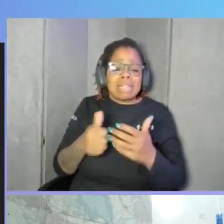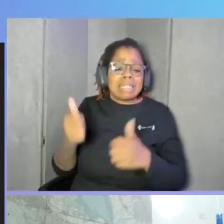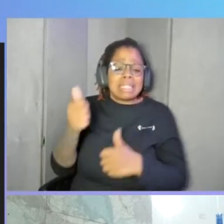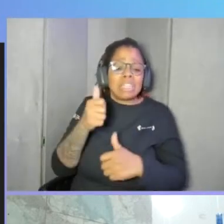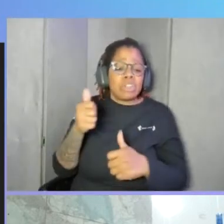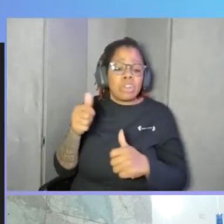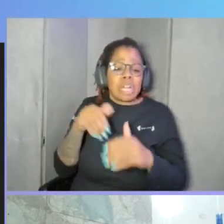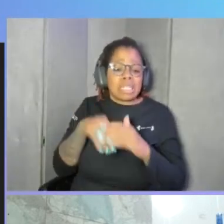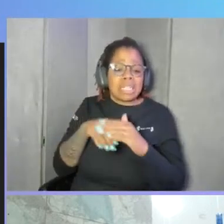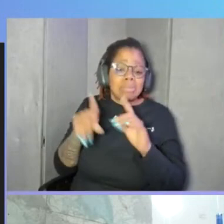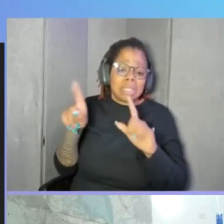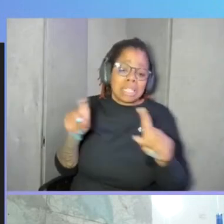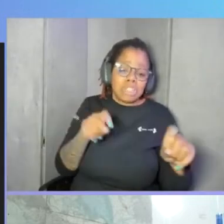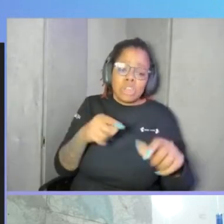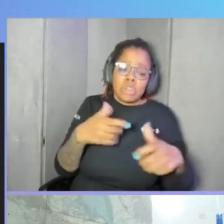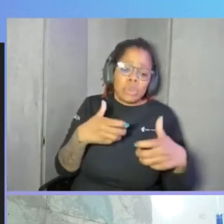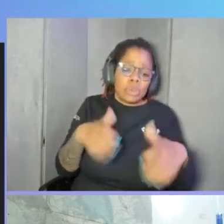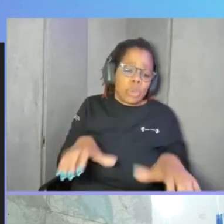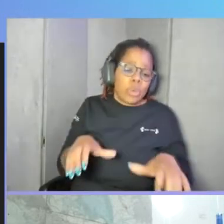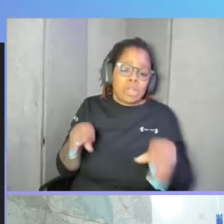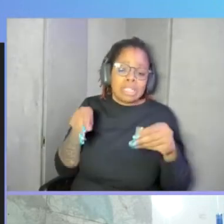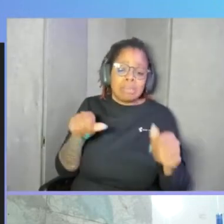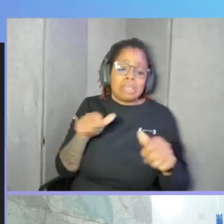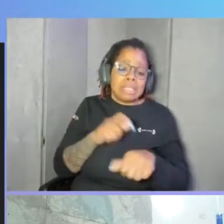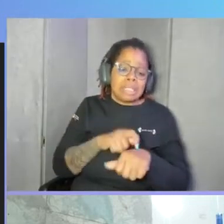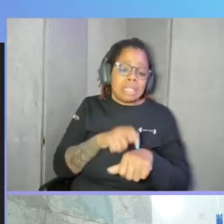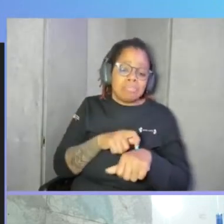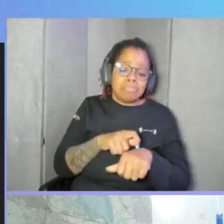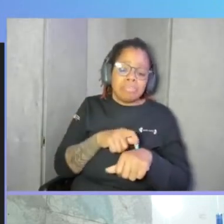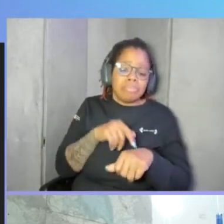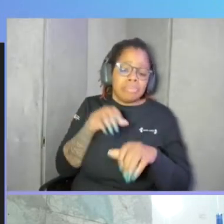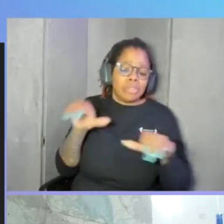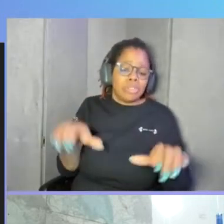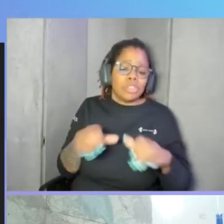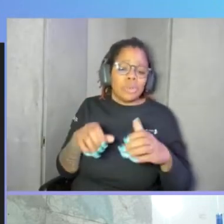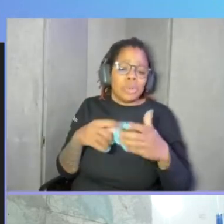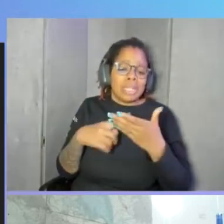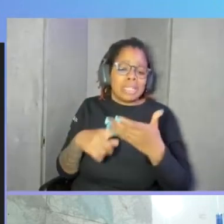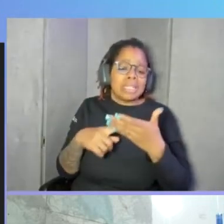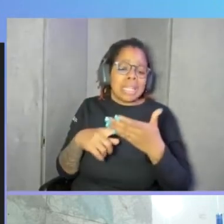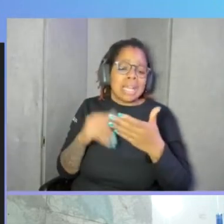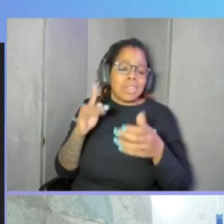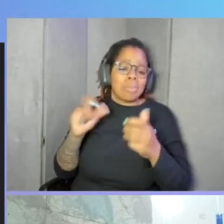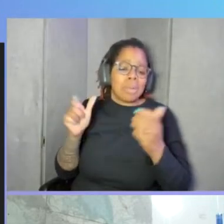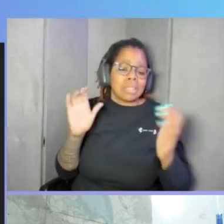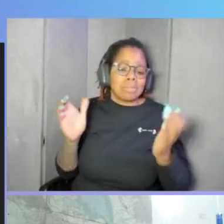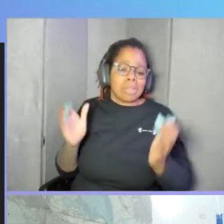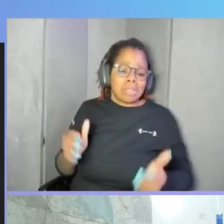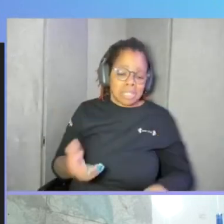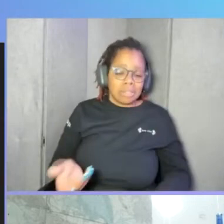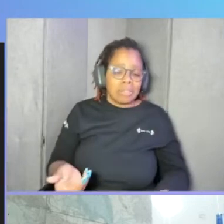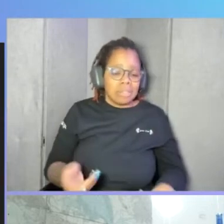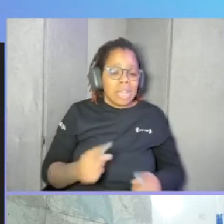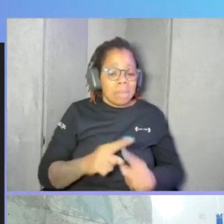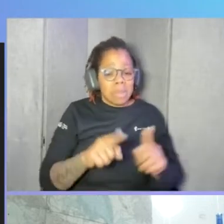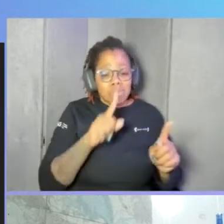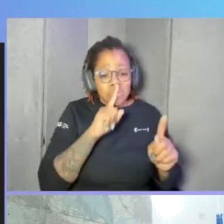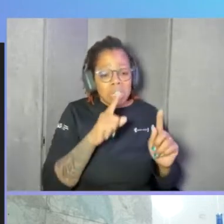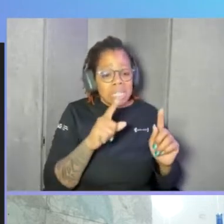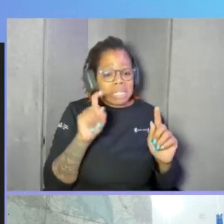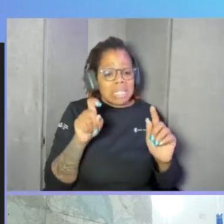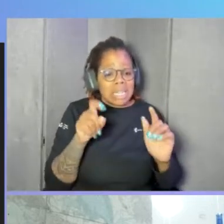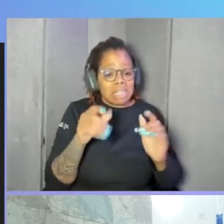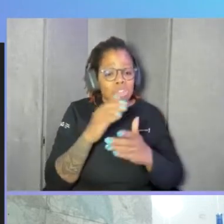tester, you do not want to be spending time doing dialog box comparisons. But it's a really necessary part of